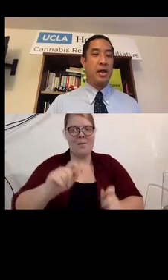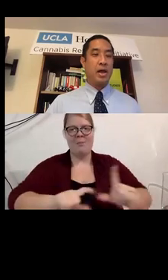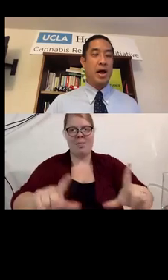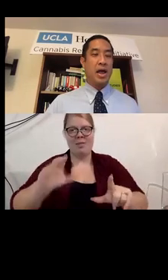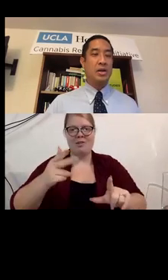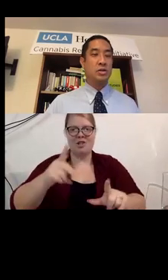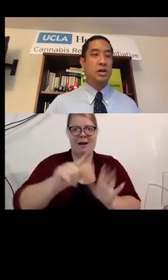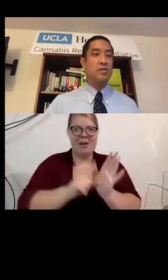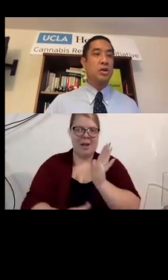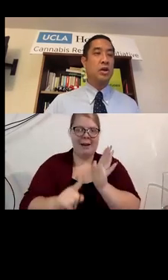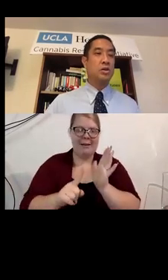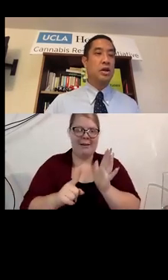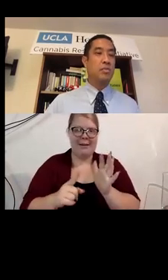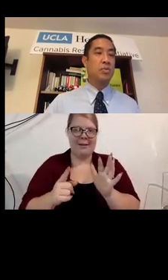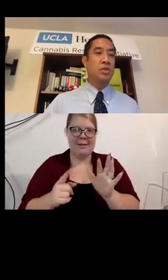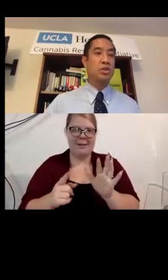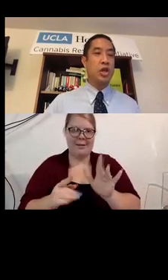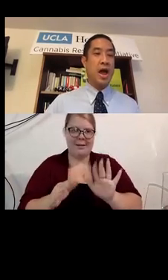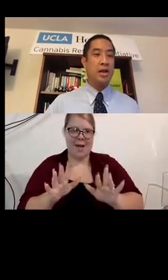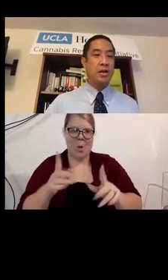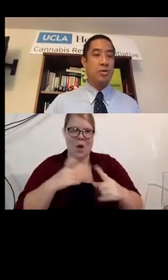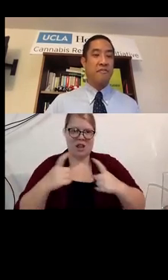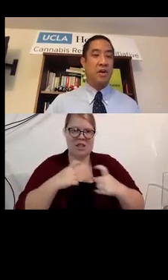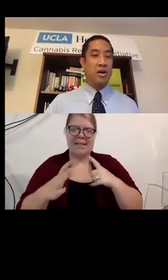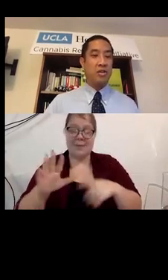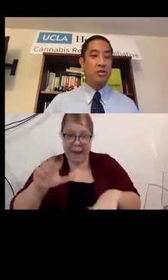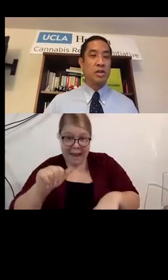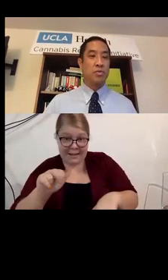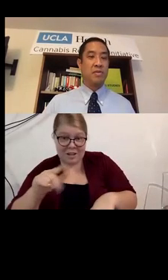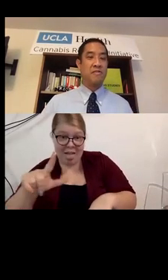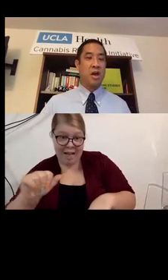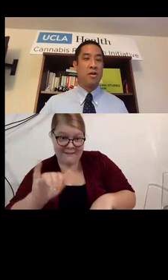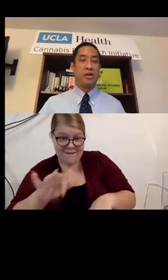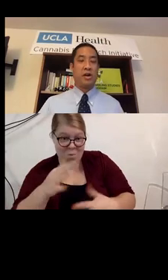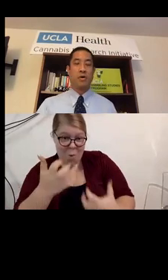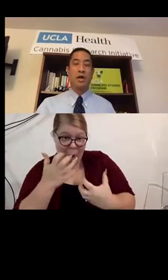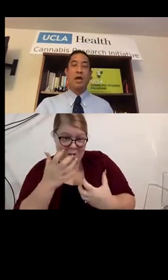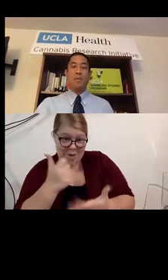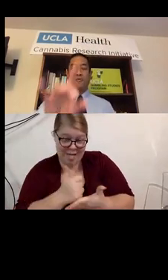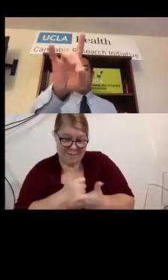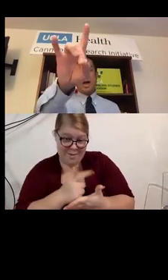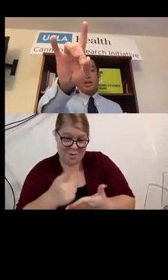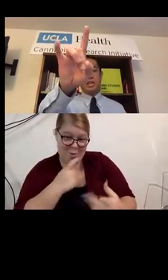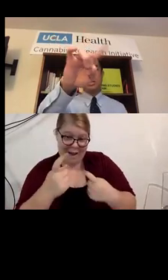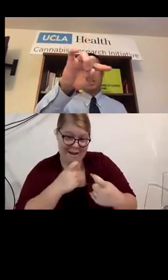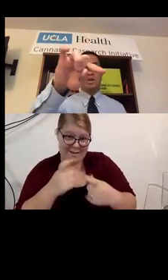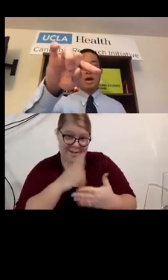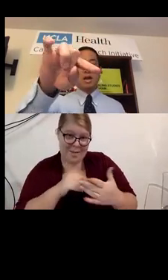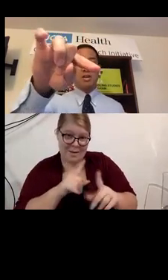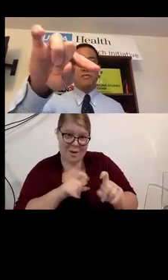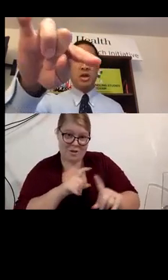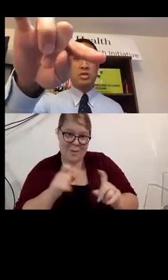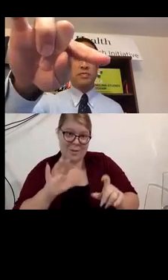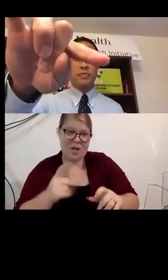But Angela, if you can also help me with the chat, if you want Absolutely. To fire out those, that would be very, very helpful. This is my